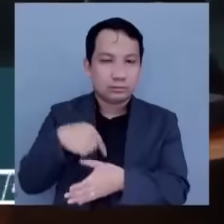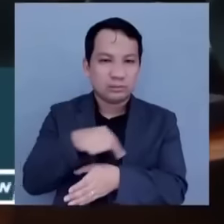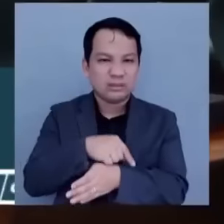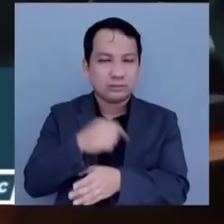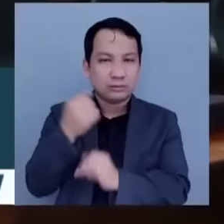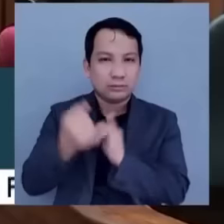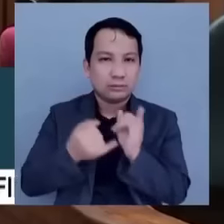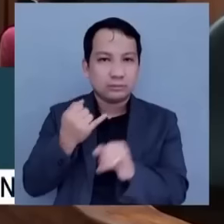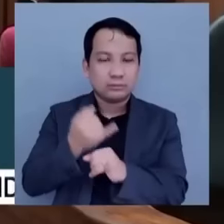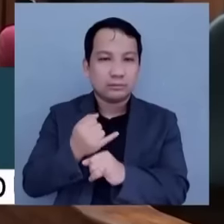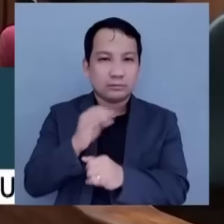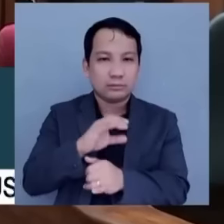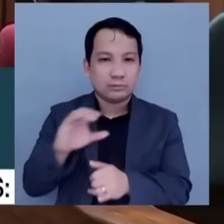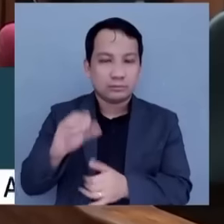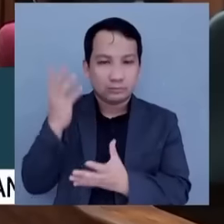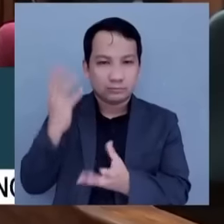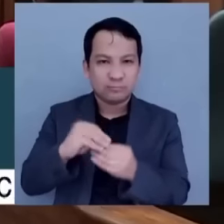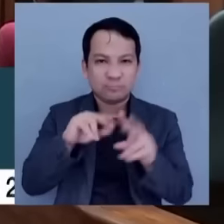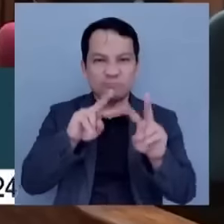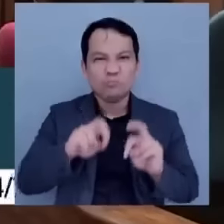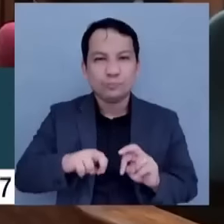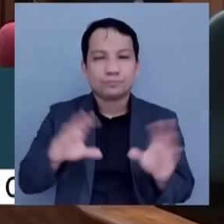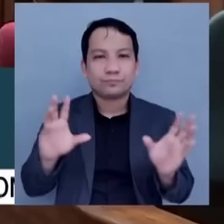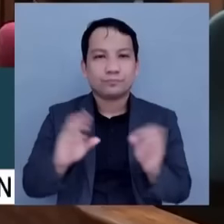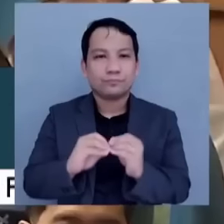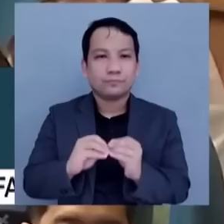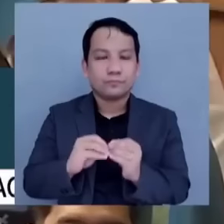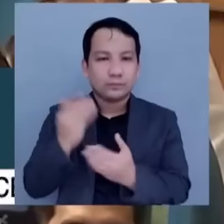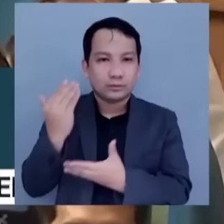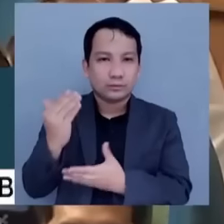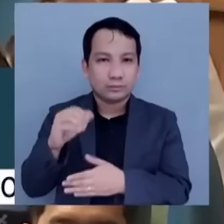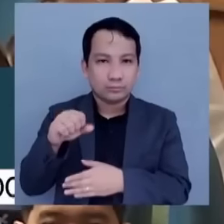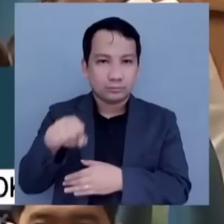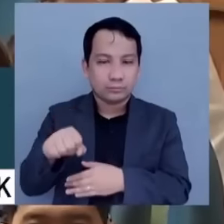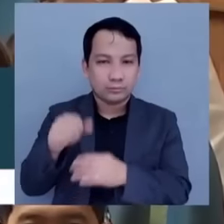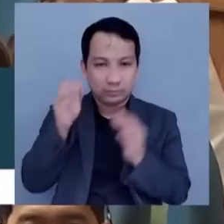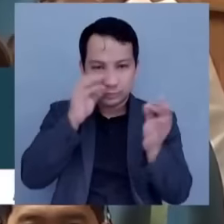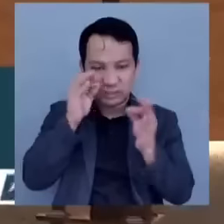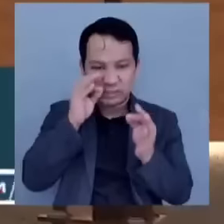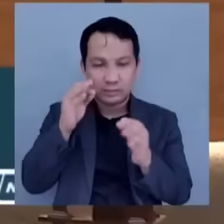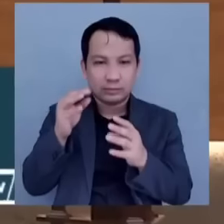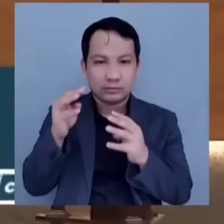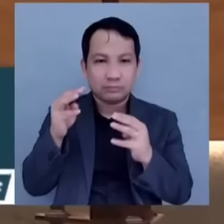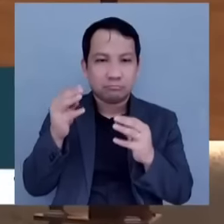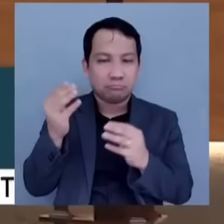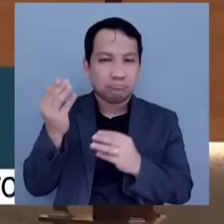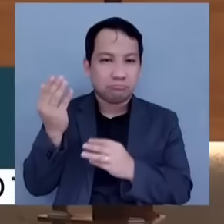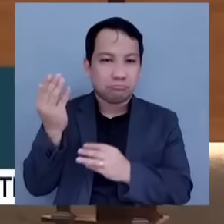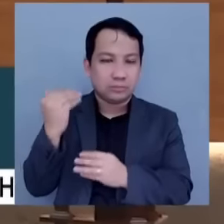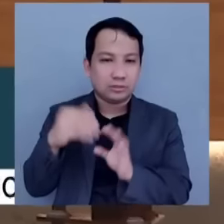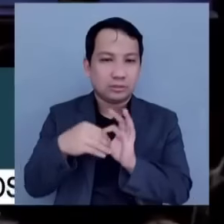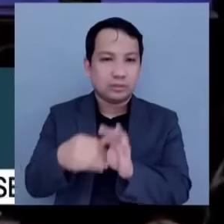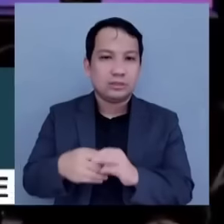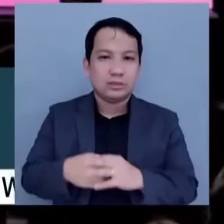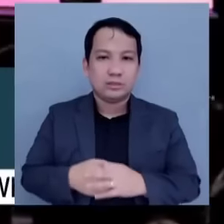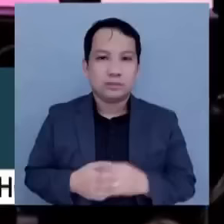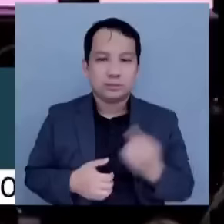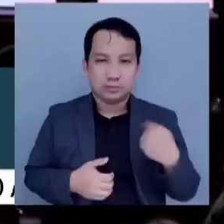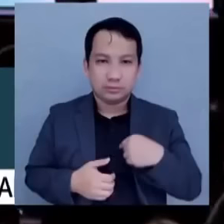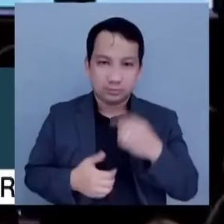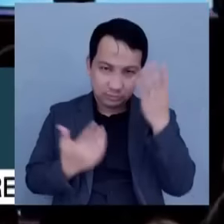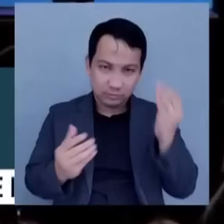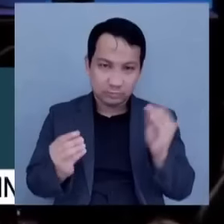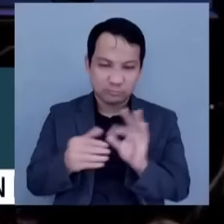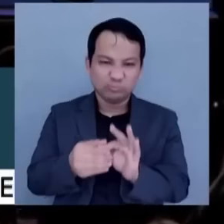International Criminal Court investigation into the Duterte drug war. Last January, Representative Duterte's